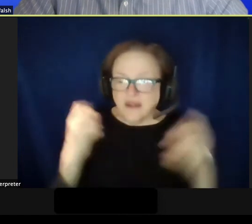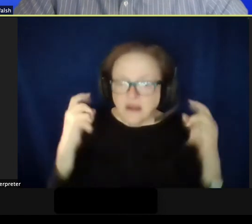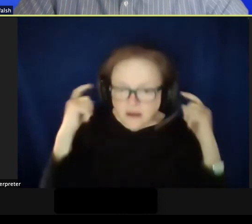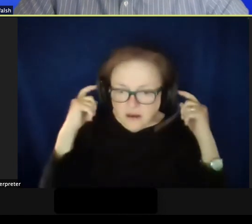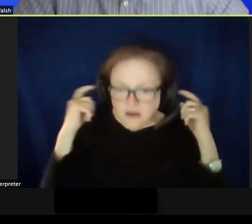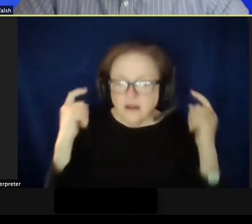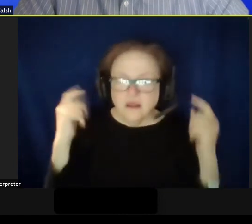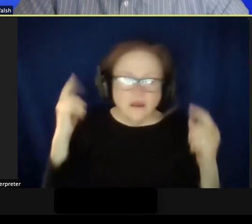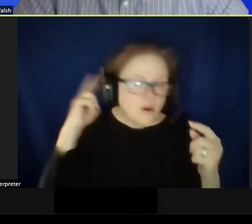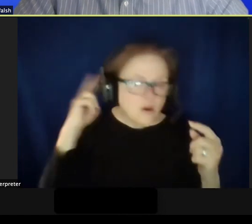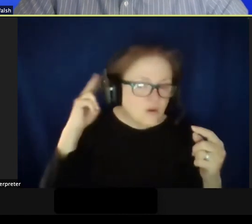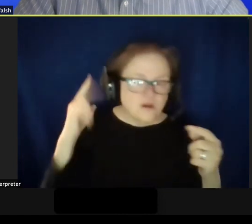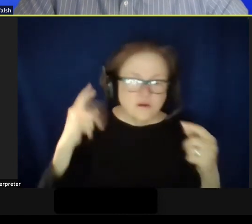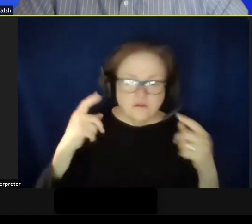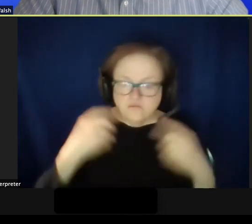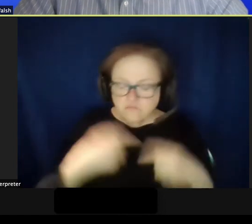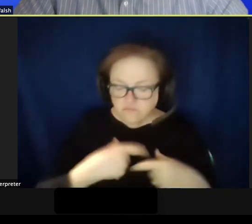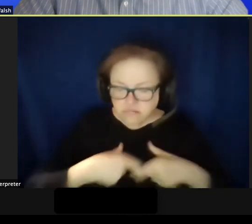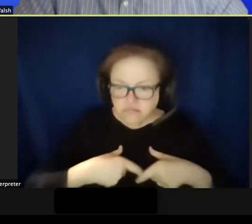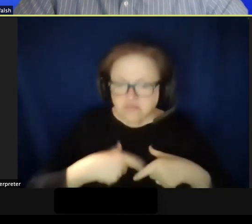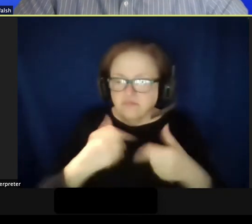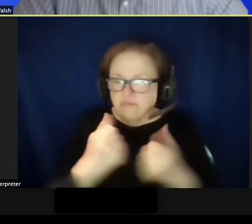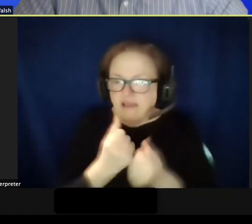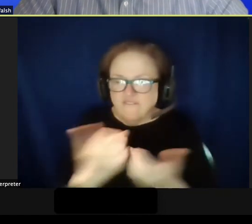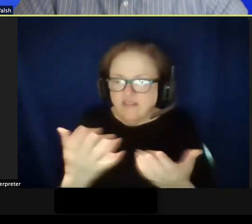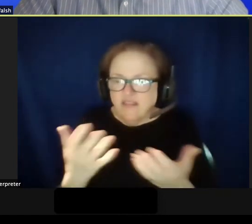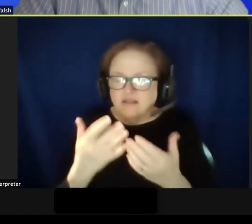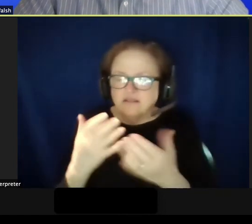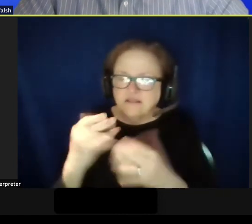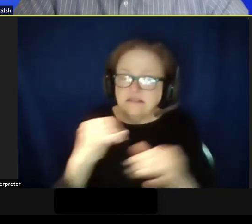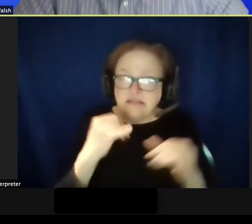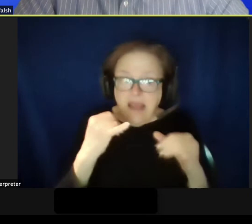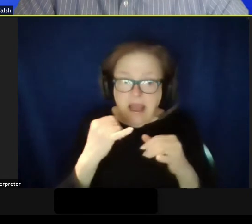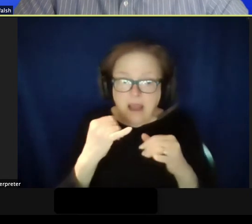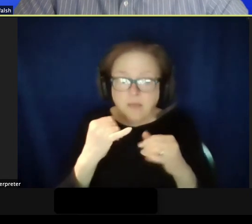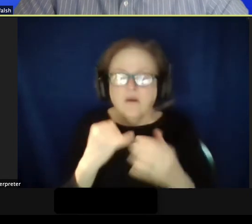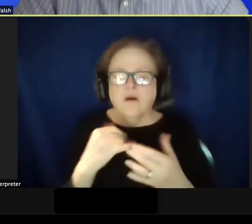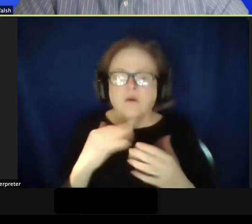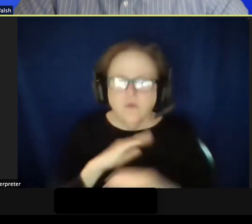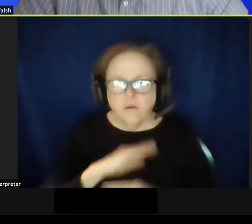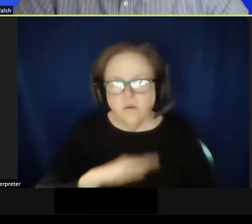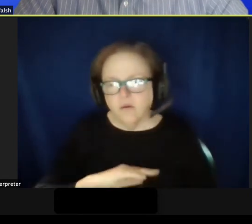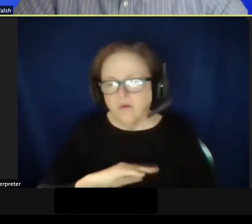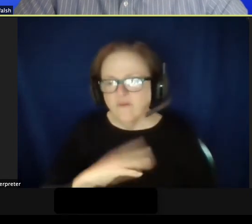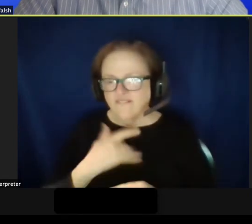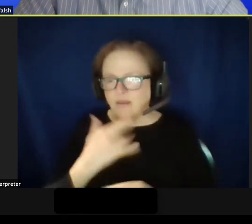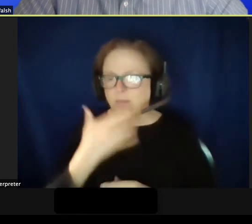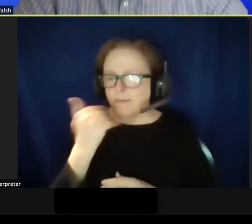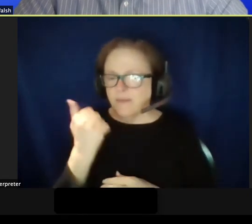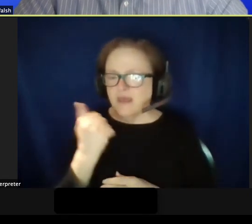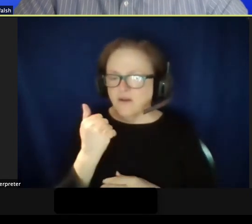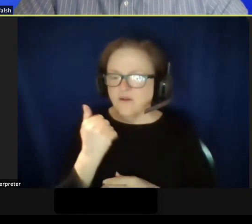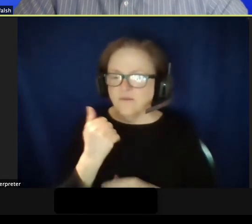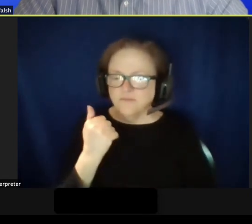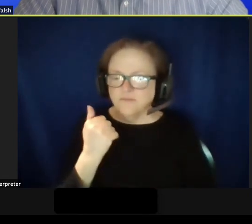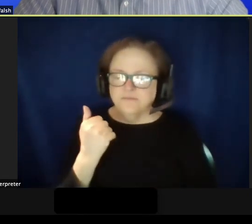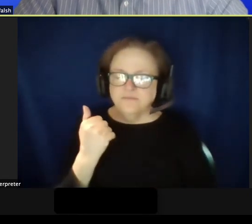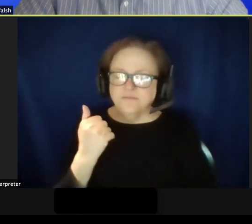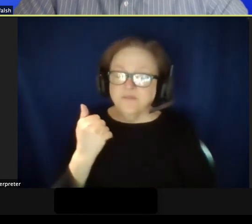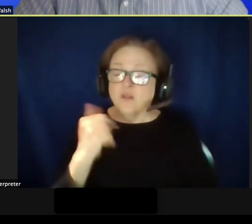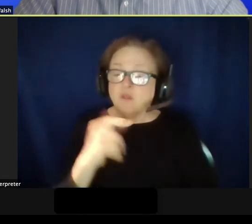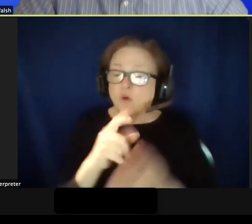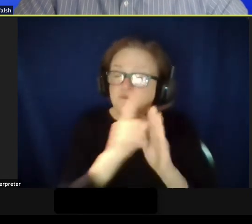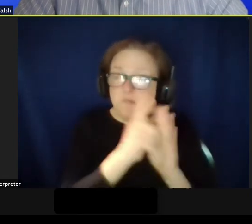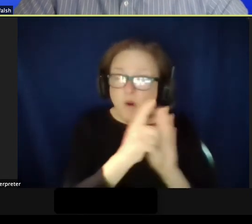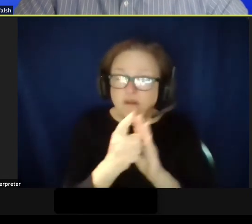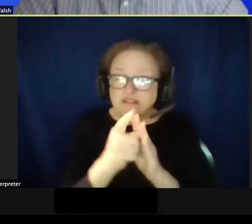someone that uses their language. These moments and those interactions with others that are Deaf and hard of hearing are profound